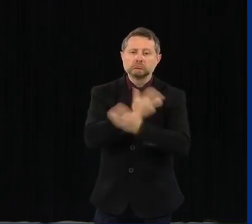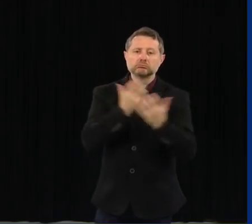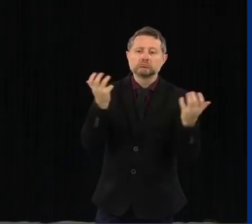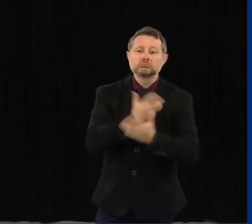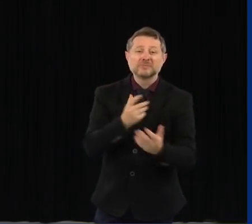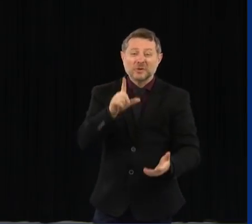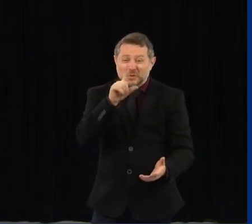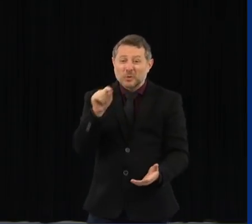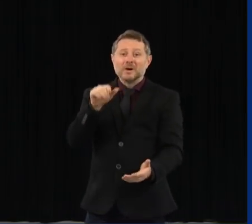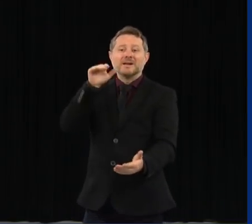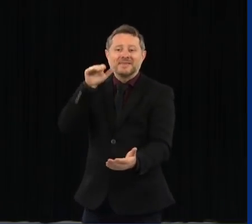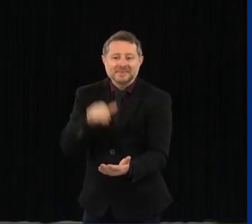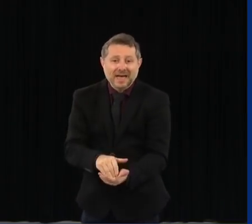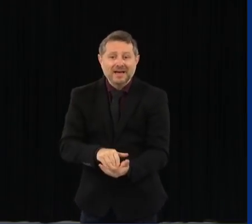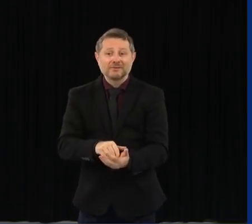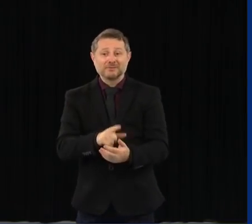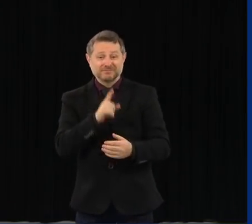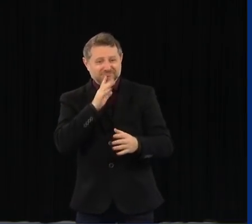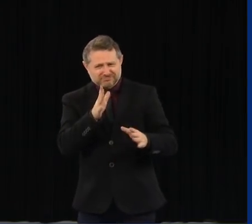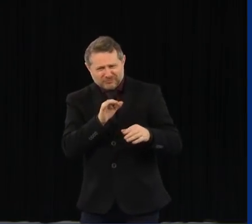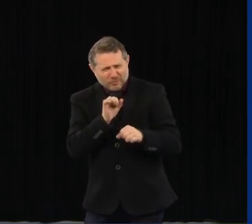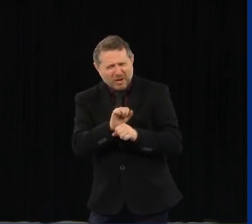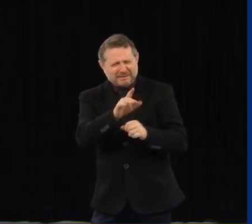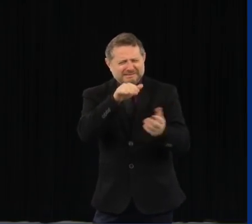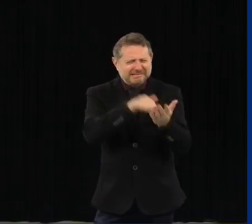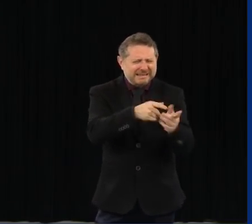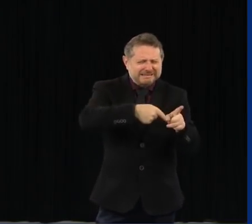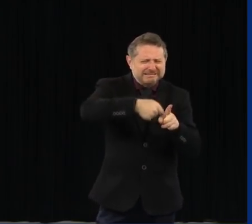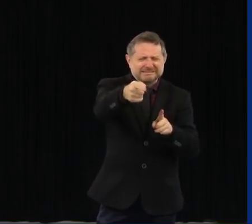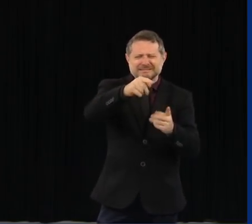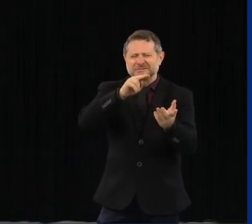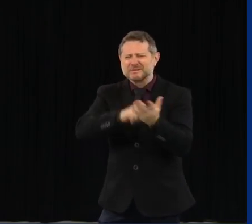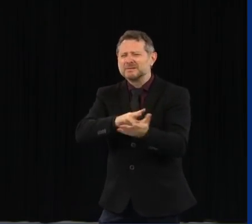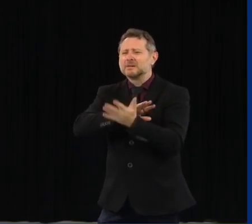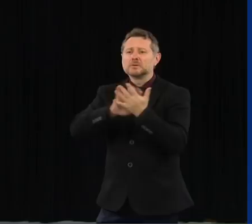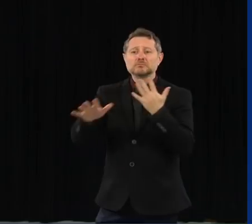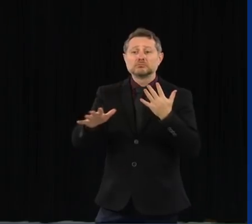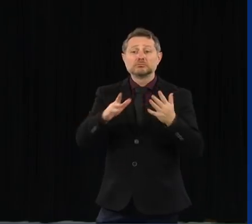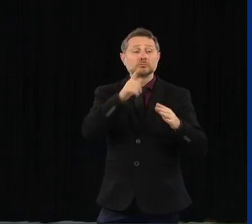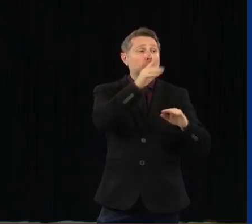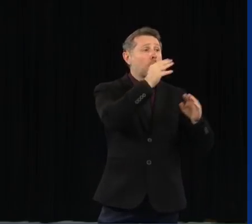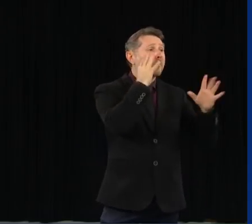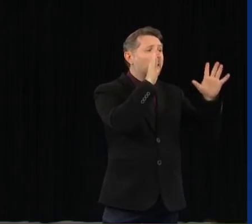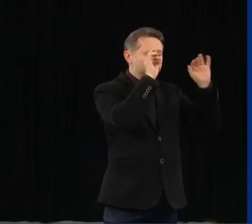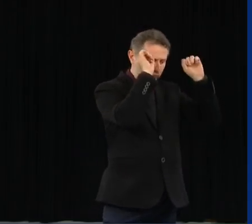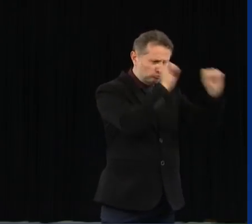20,000 health professionals said, I'll leave my home and come to your state.